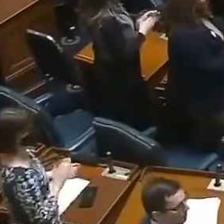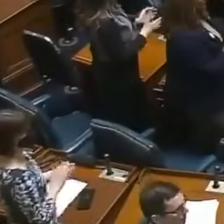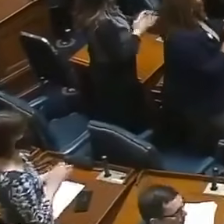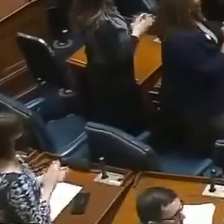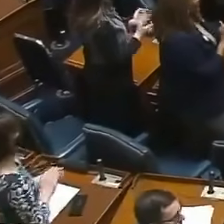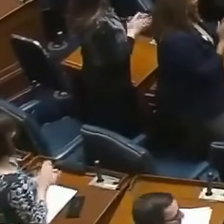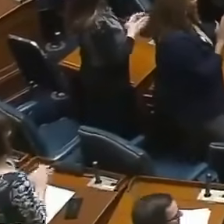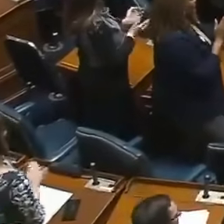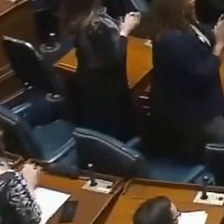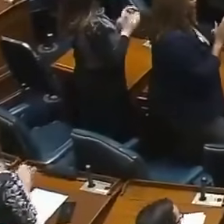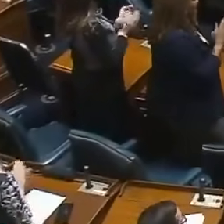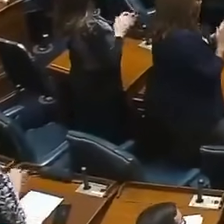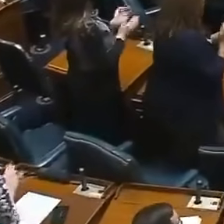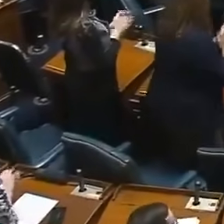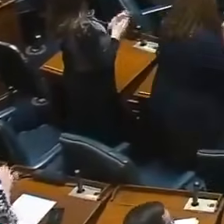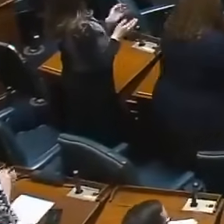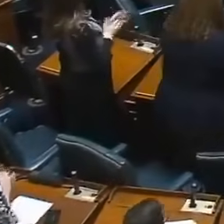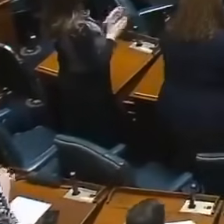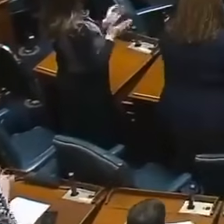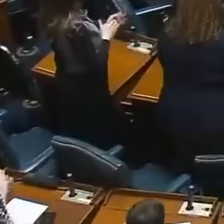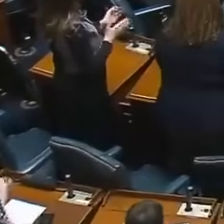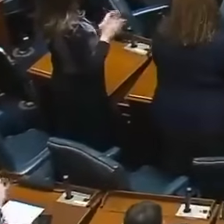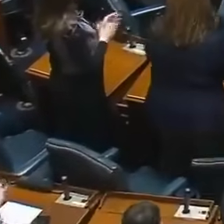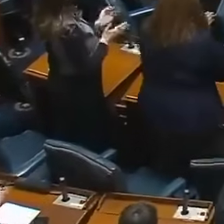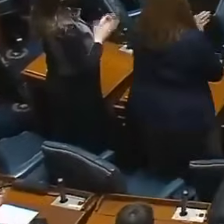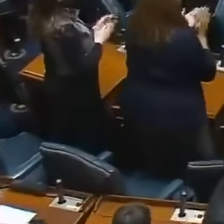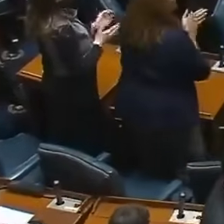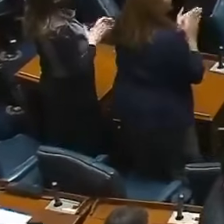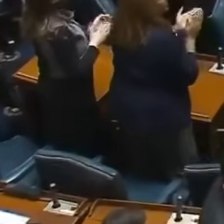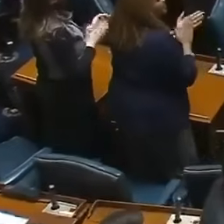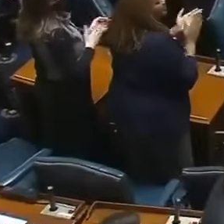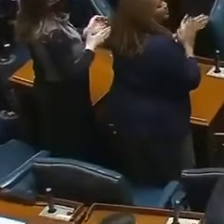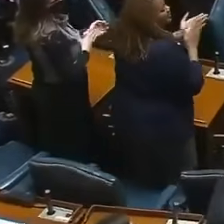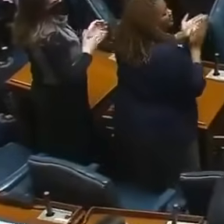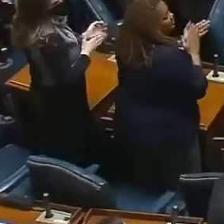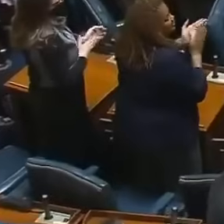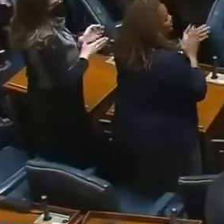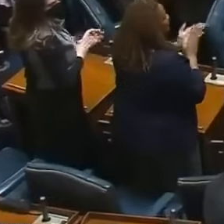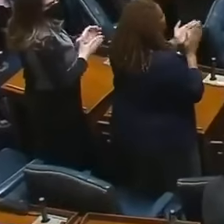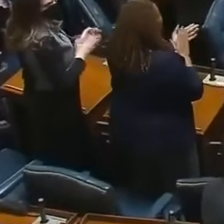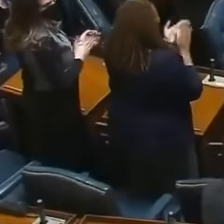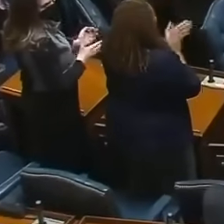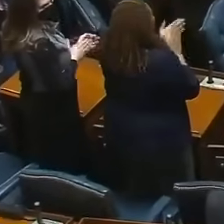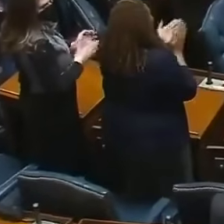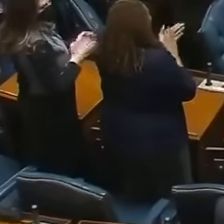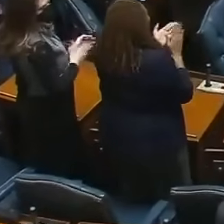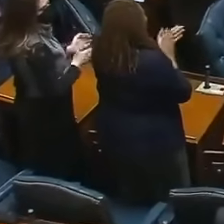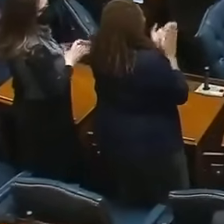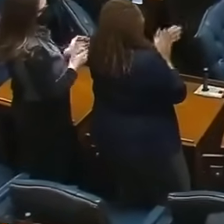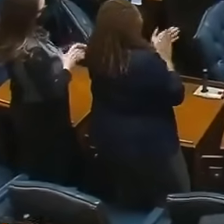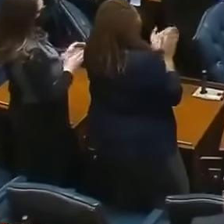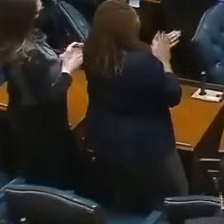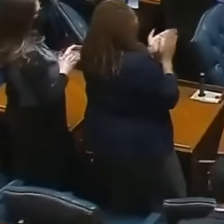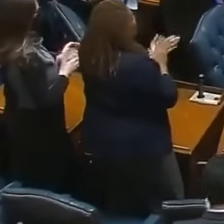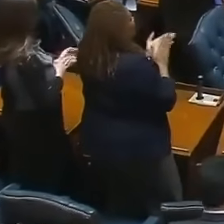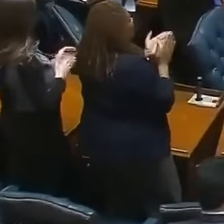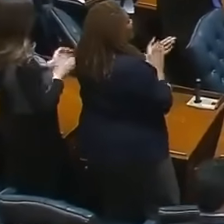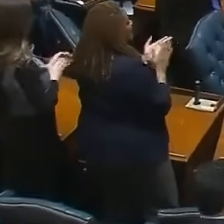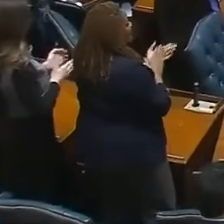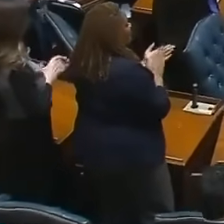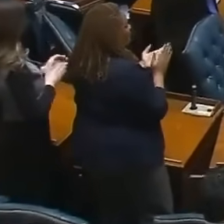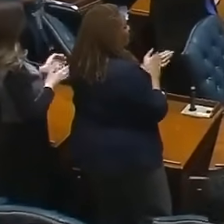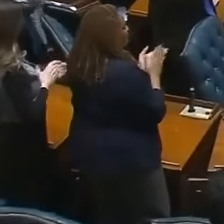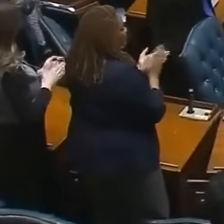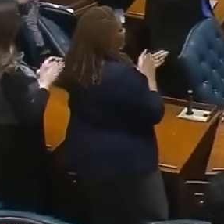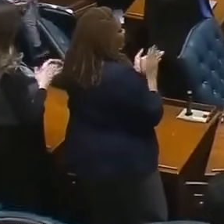supermajority margin of Democrats. Although one idea that he floated, don't know if it was off